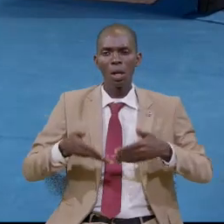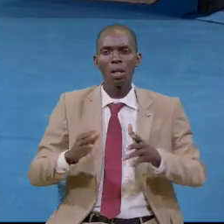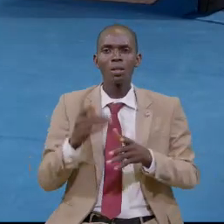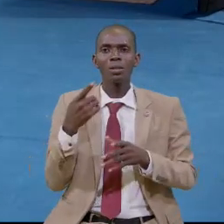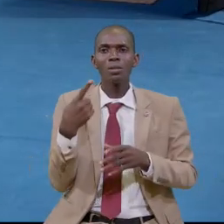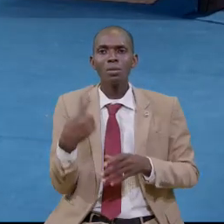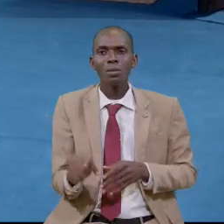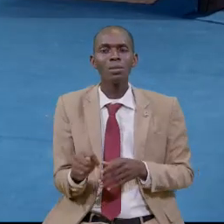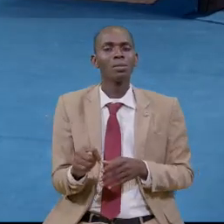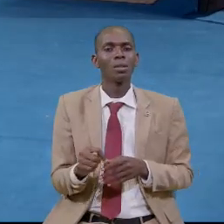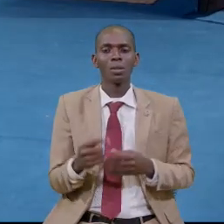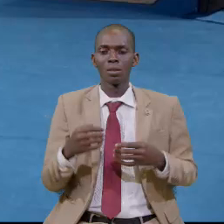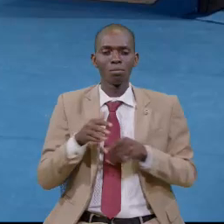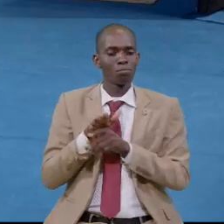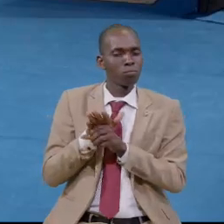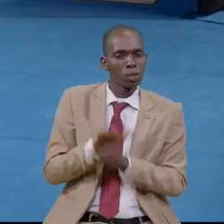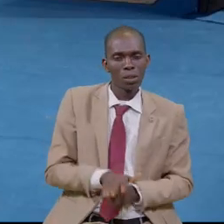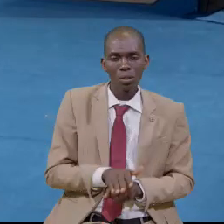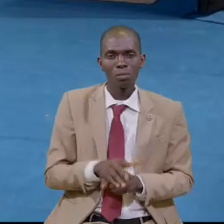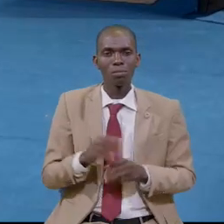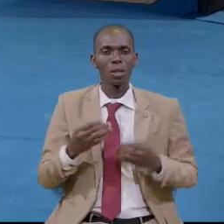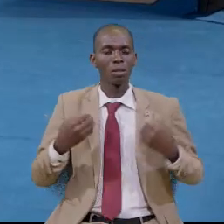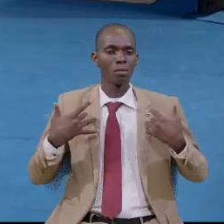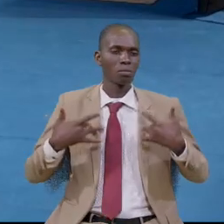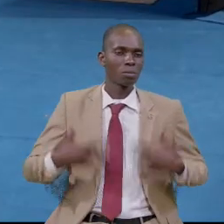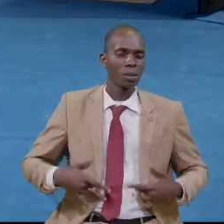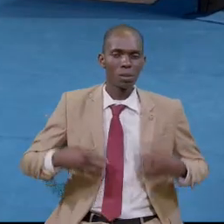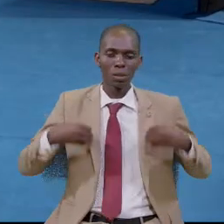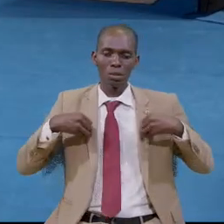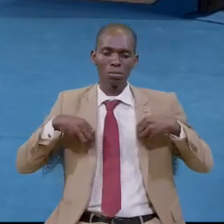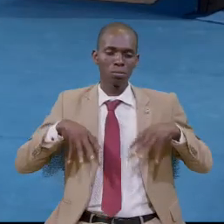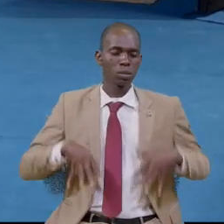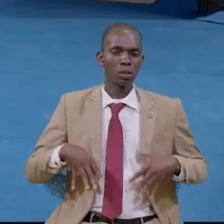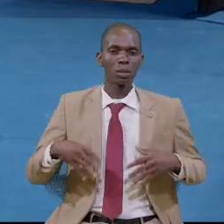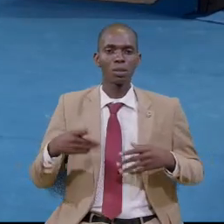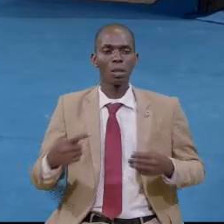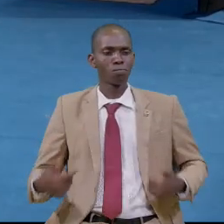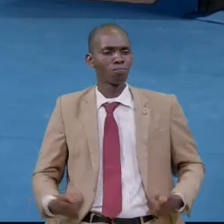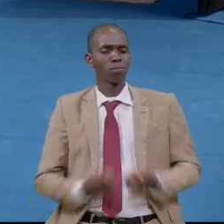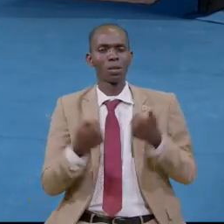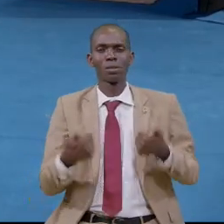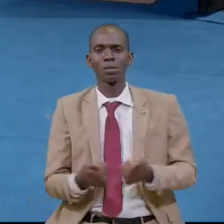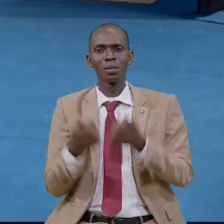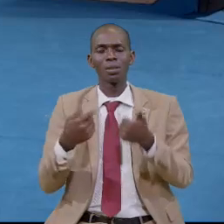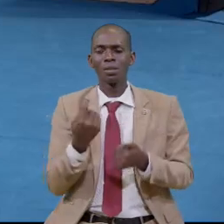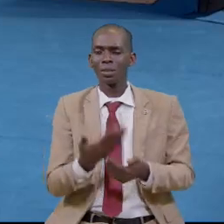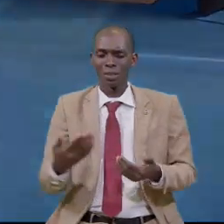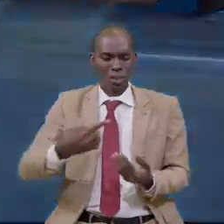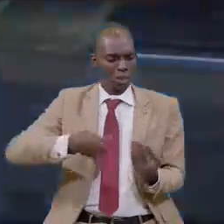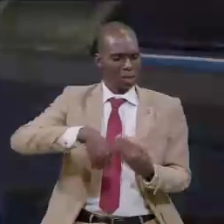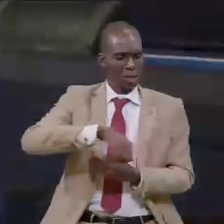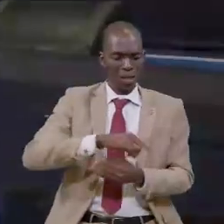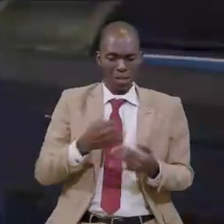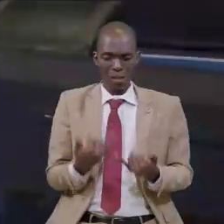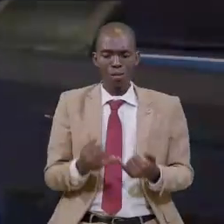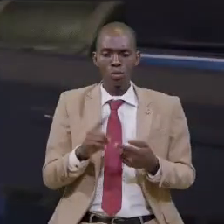the distress, the challenge, and the things around. I could allow that to push me back and